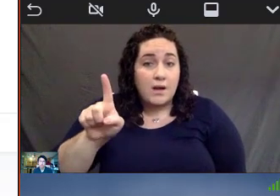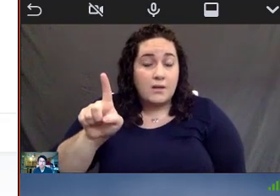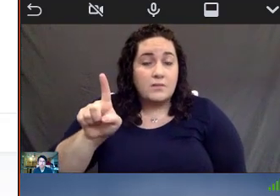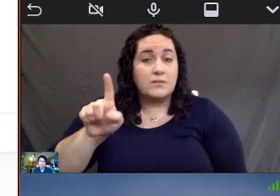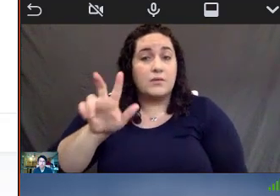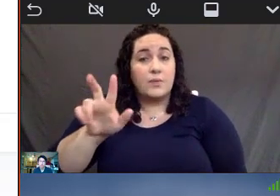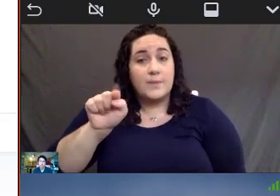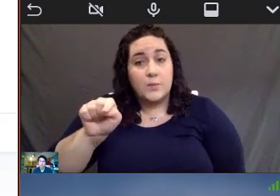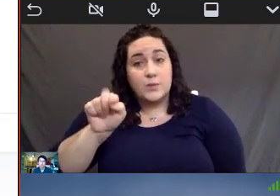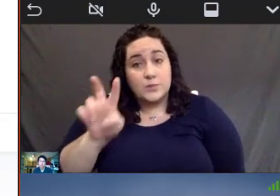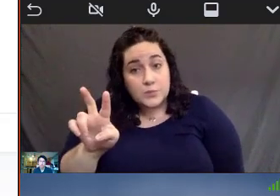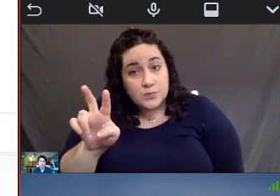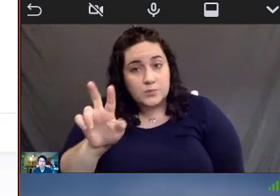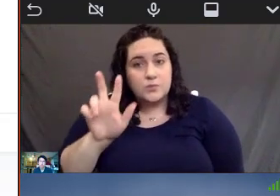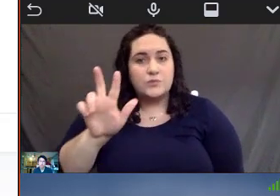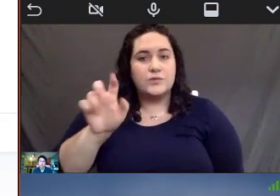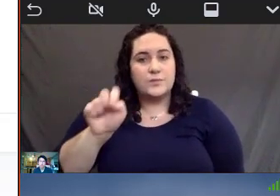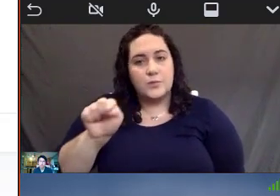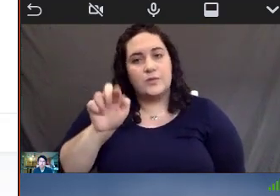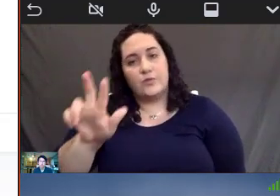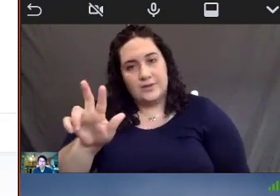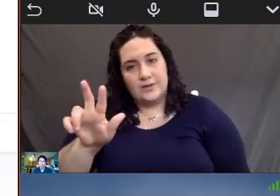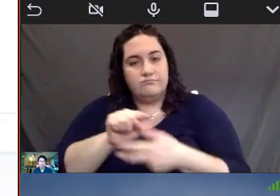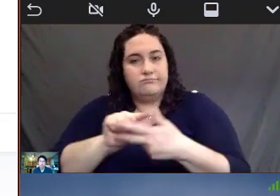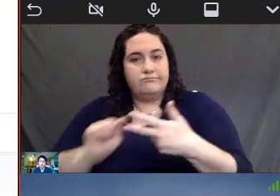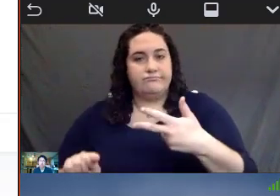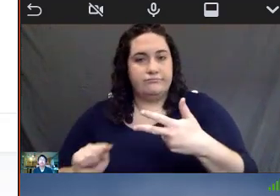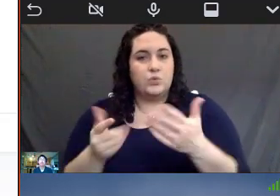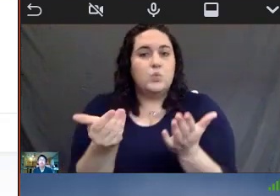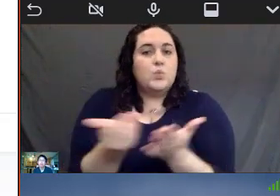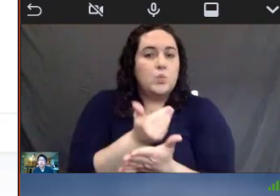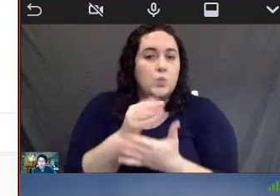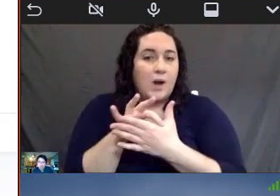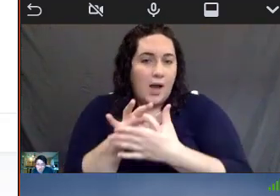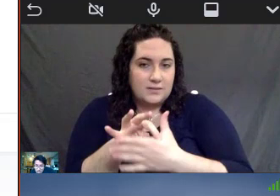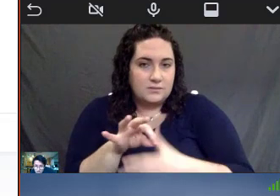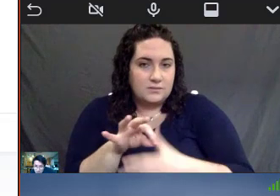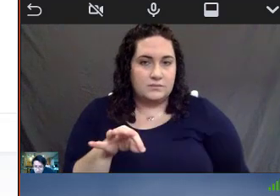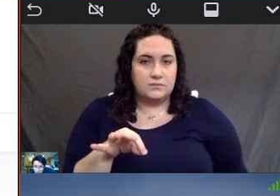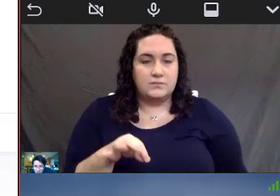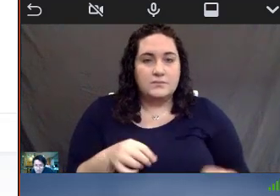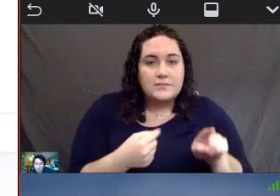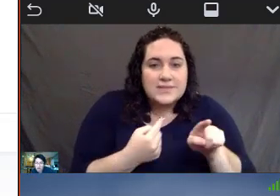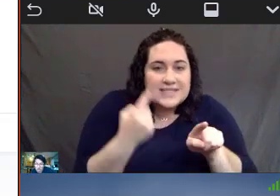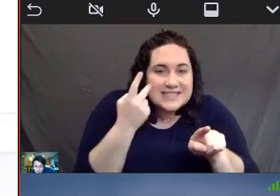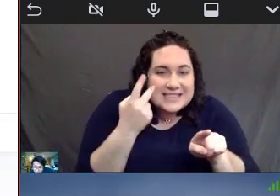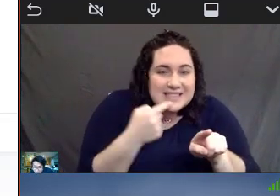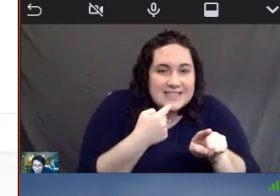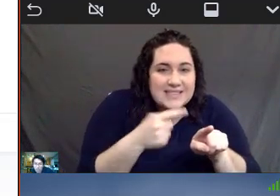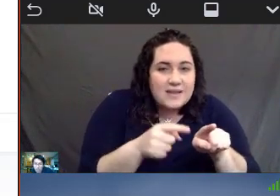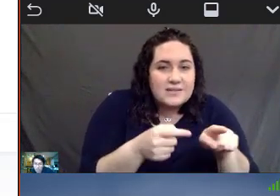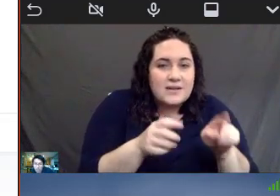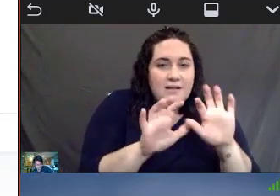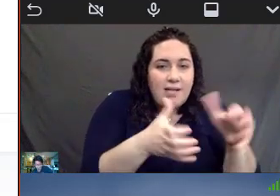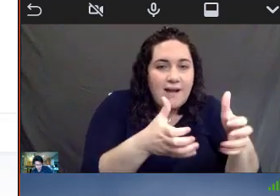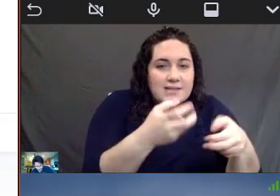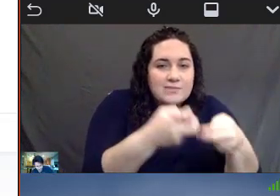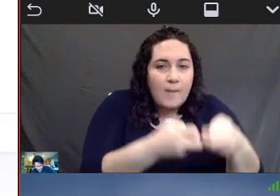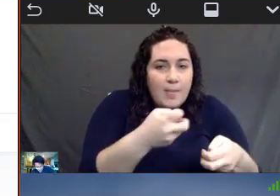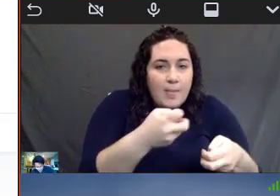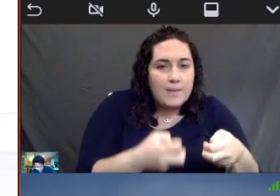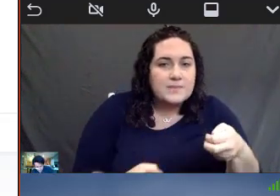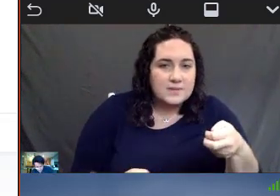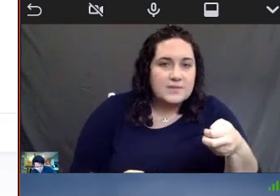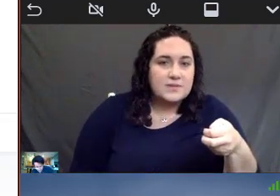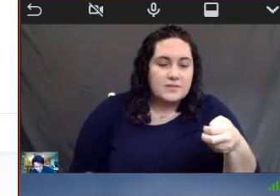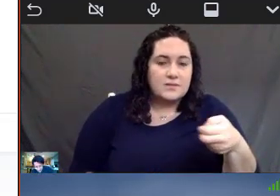click on content, and then you open this new submodule called Class Problems, you'll see for all